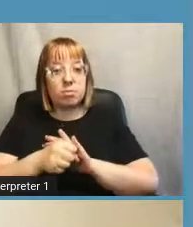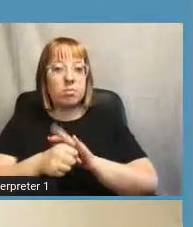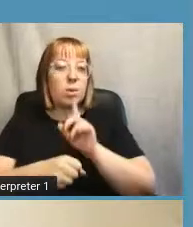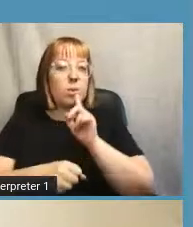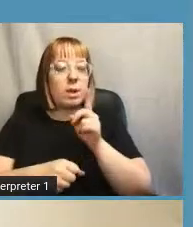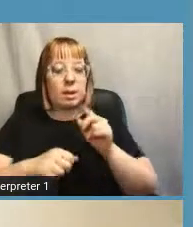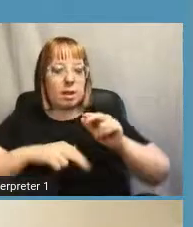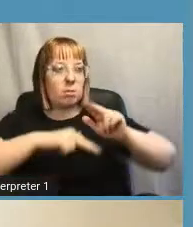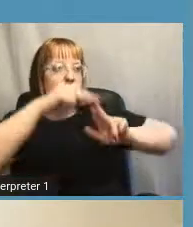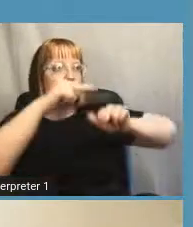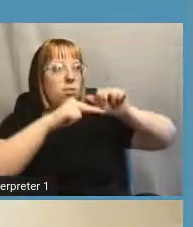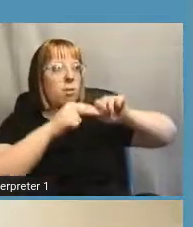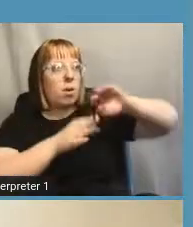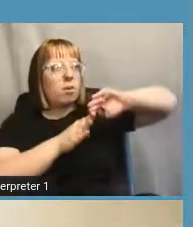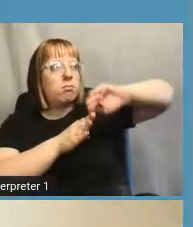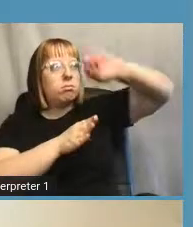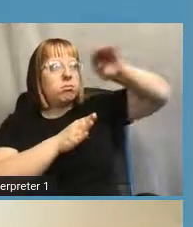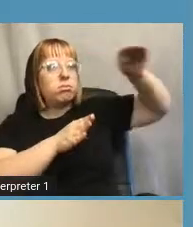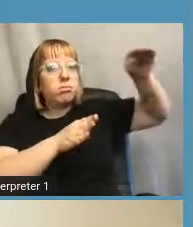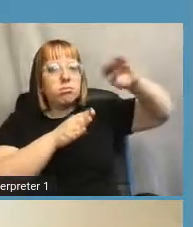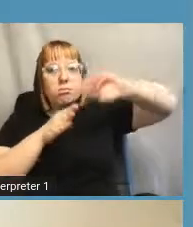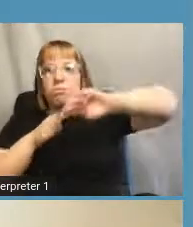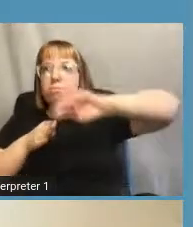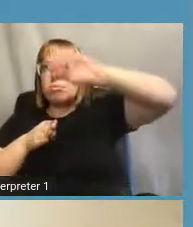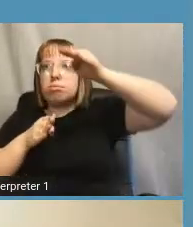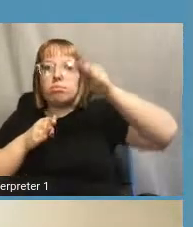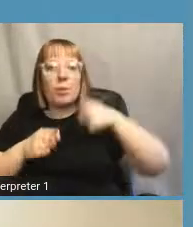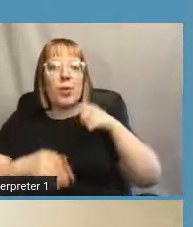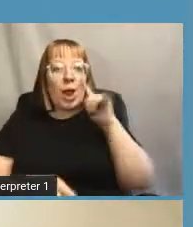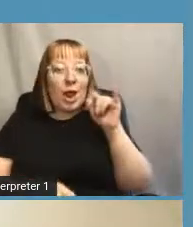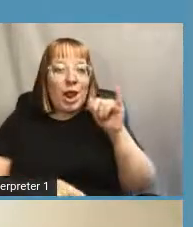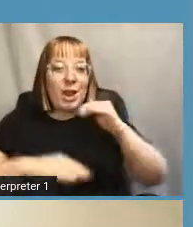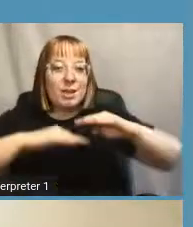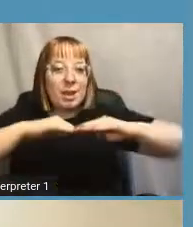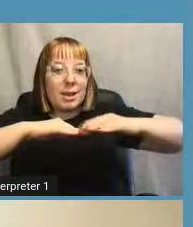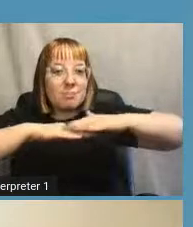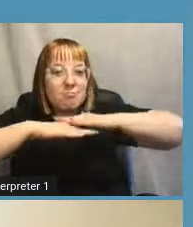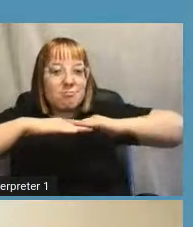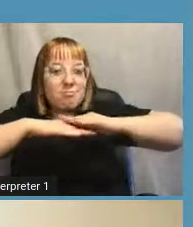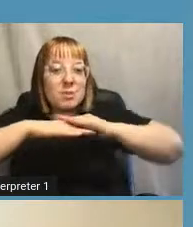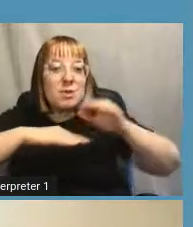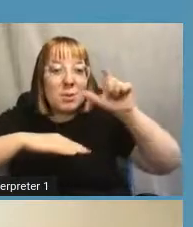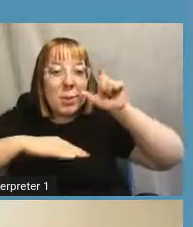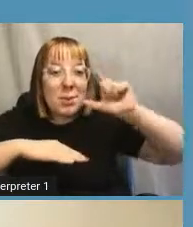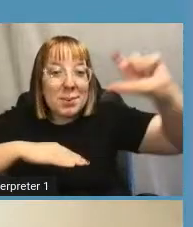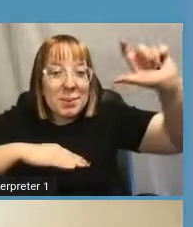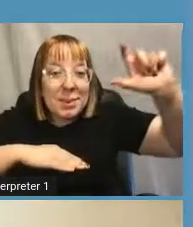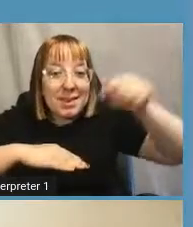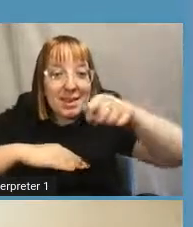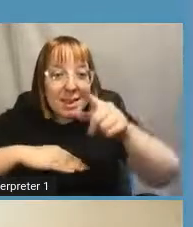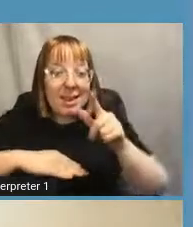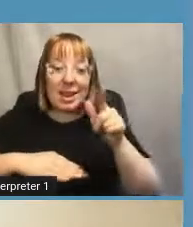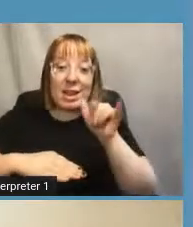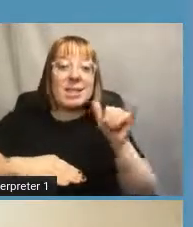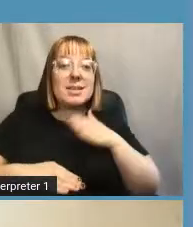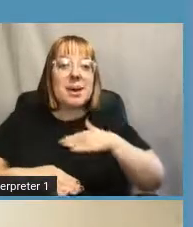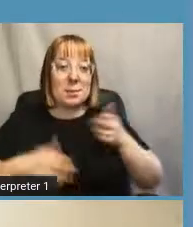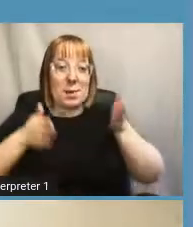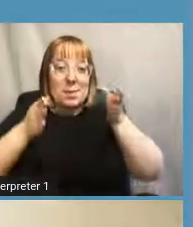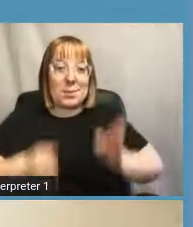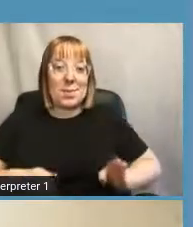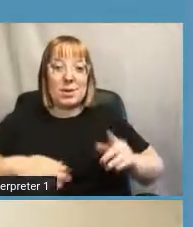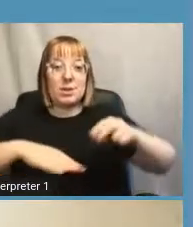the land so it looked like the surface of the moon. So you can actually see my avatar sort of floating above the space as I was